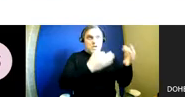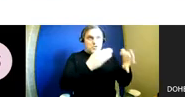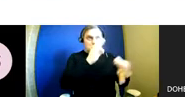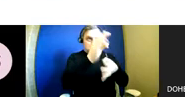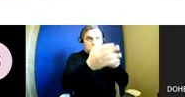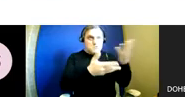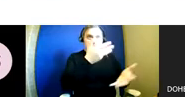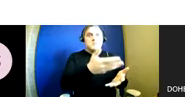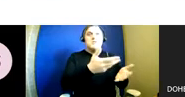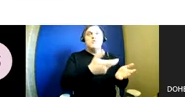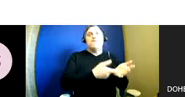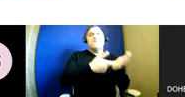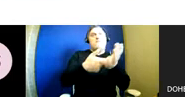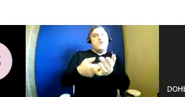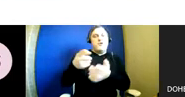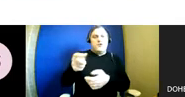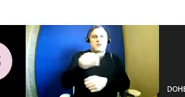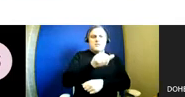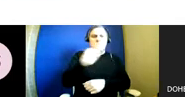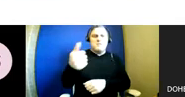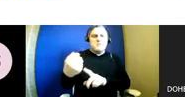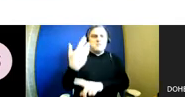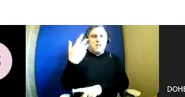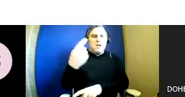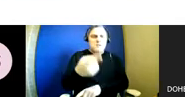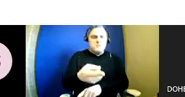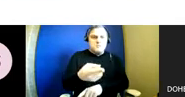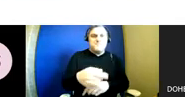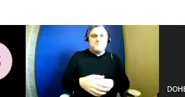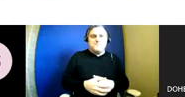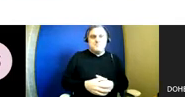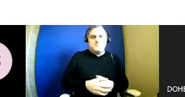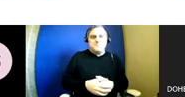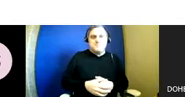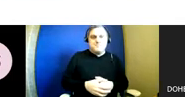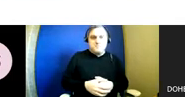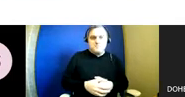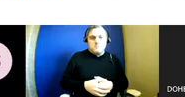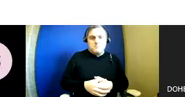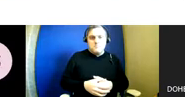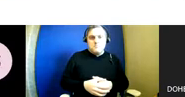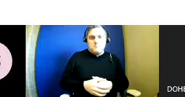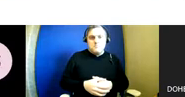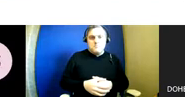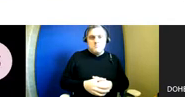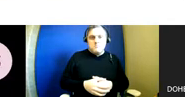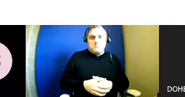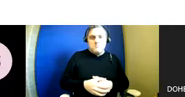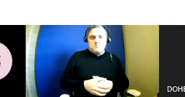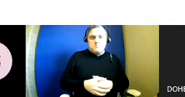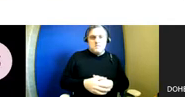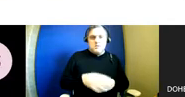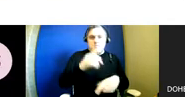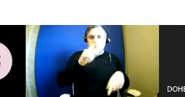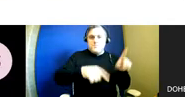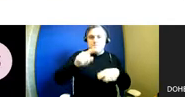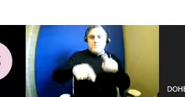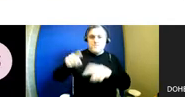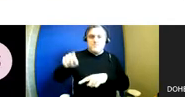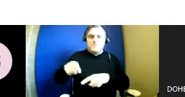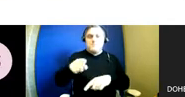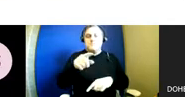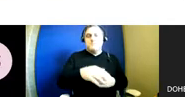on. So on the next slide, you can just see that we've got a variety of different services that we can